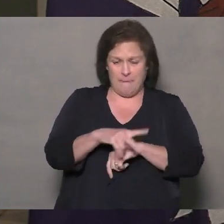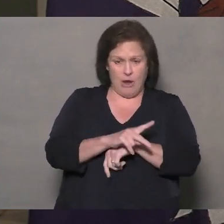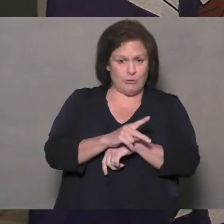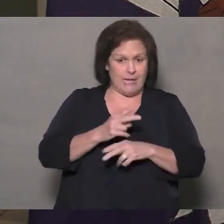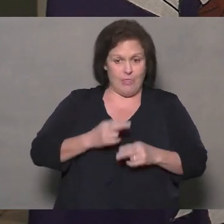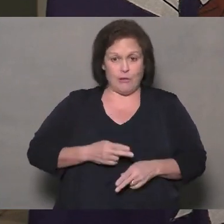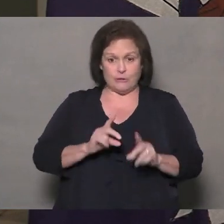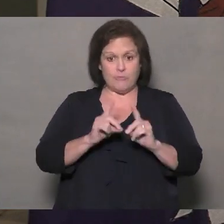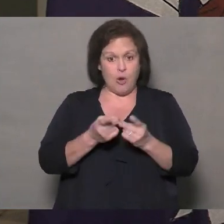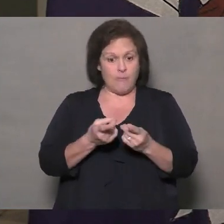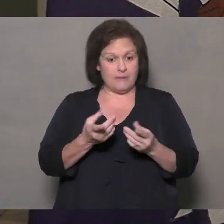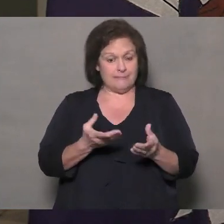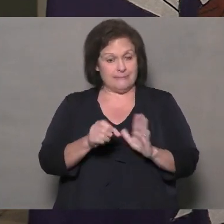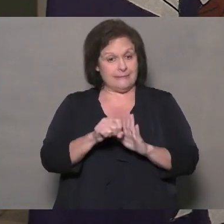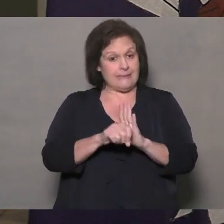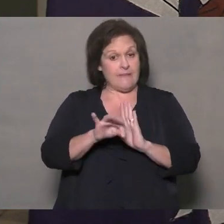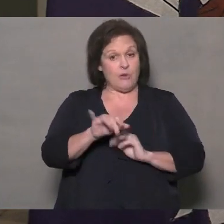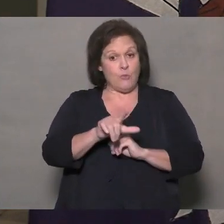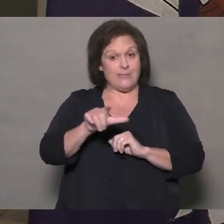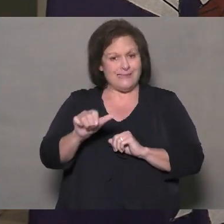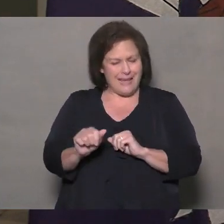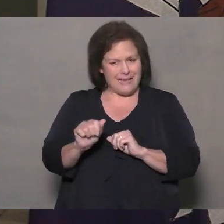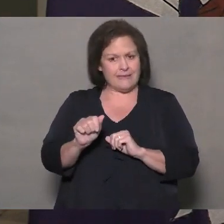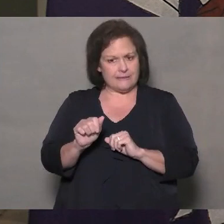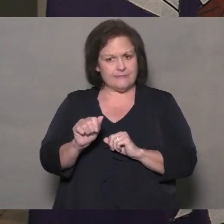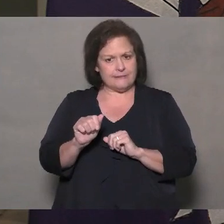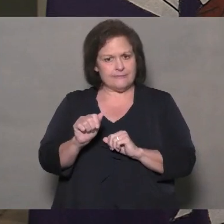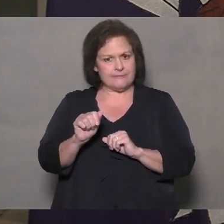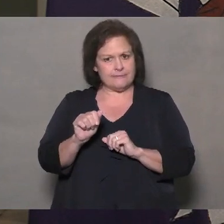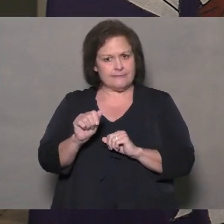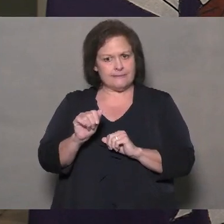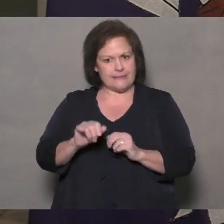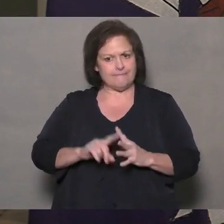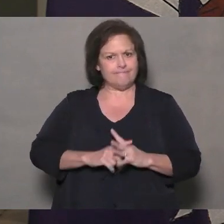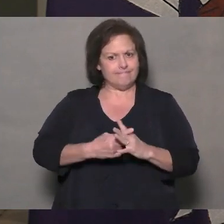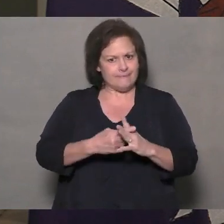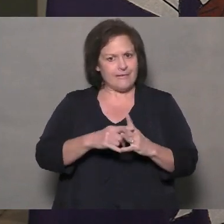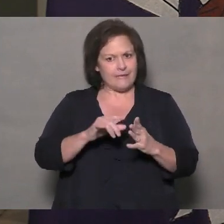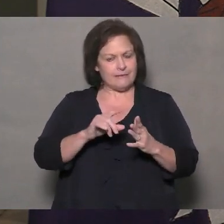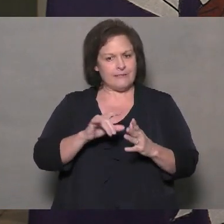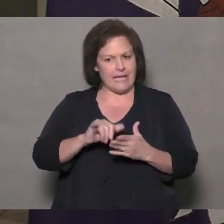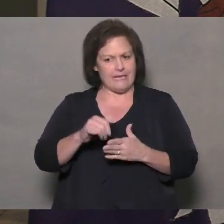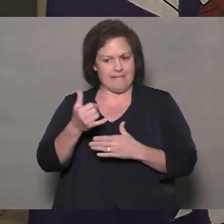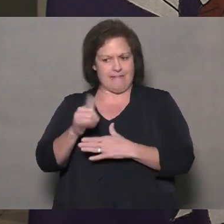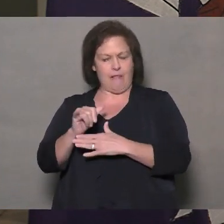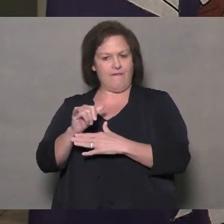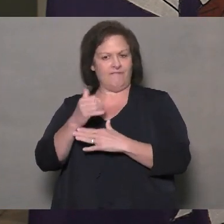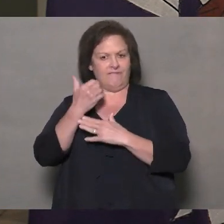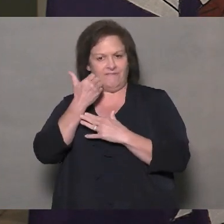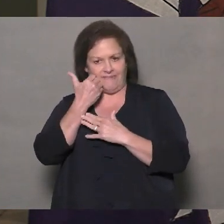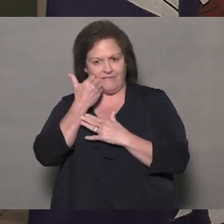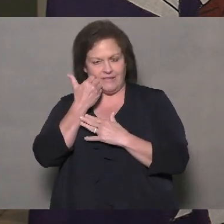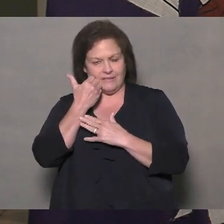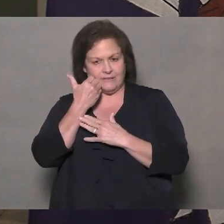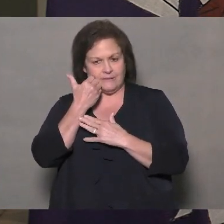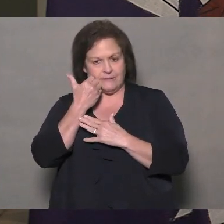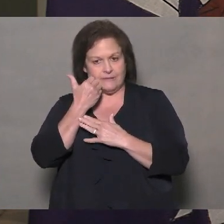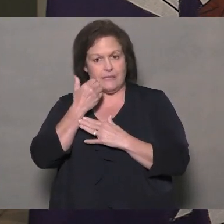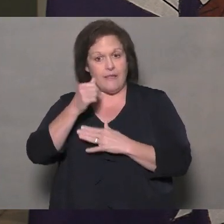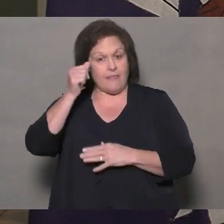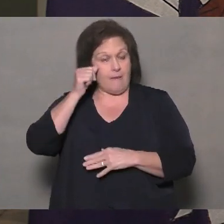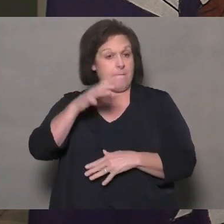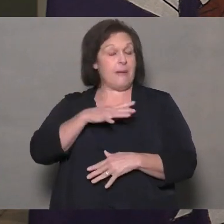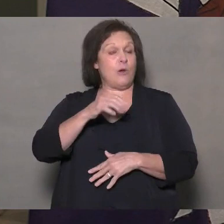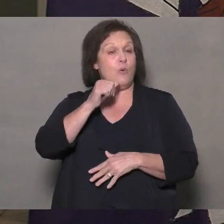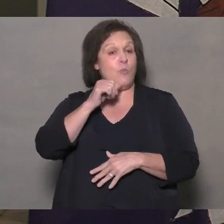department in the state of Louisiana, was actually formed to combat that yellow fever. But the men and